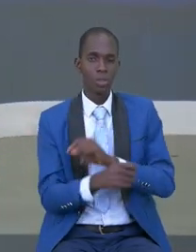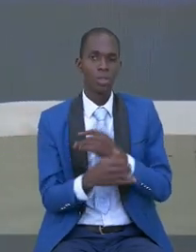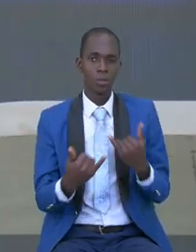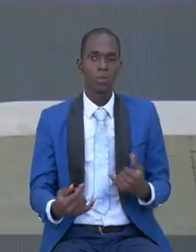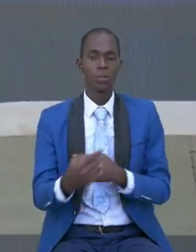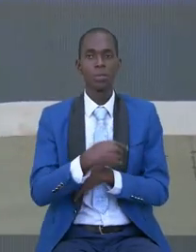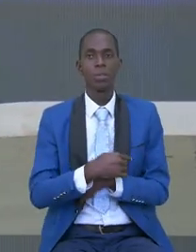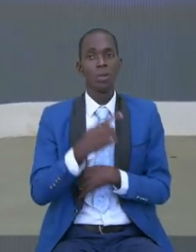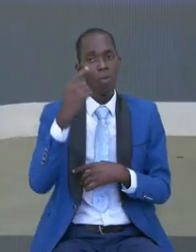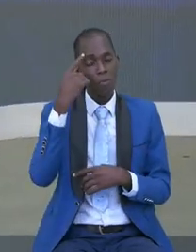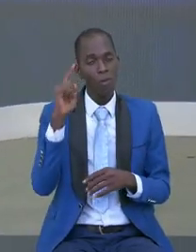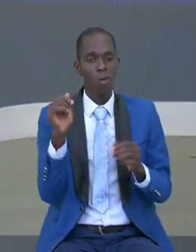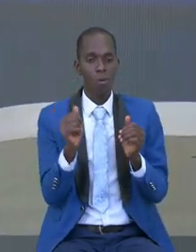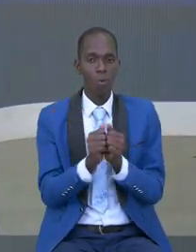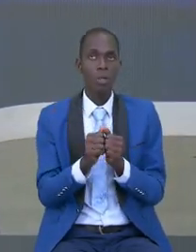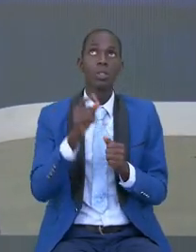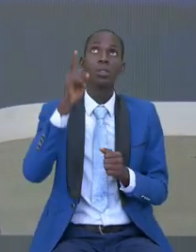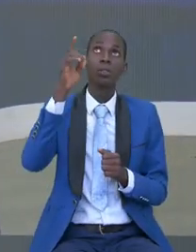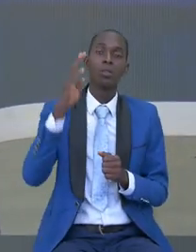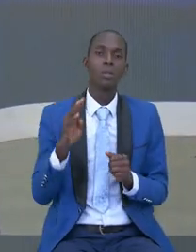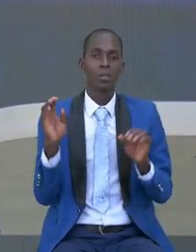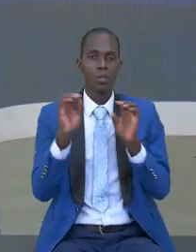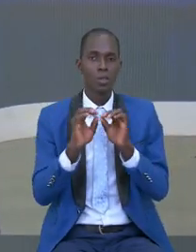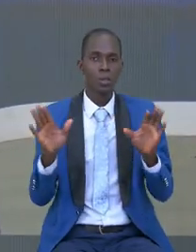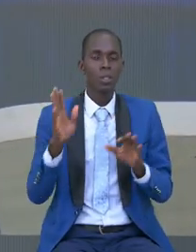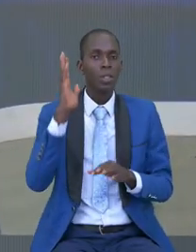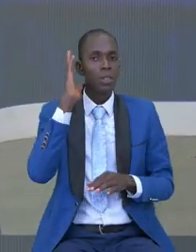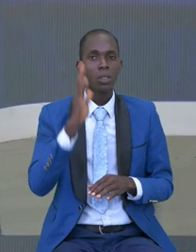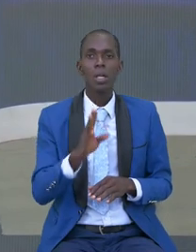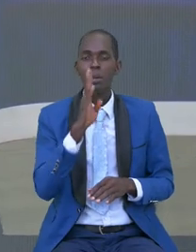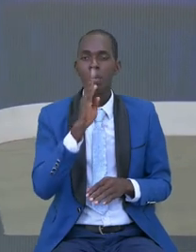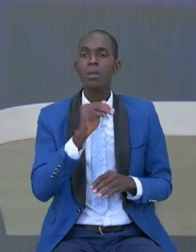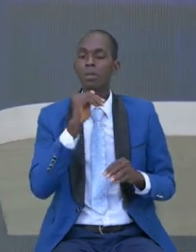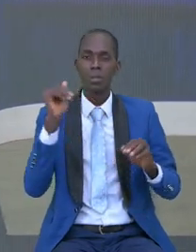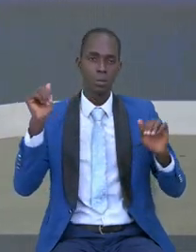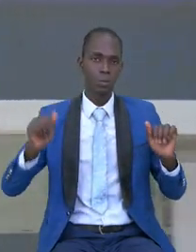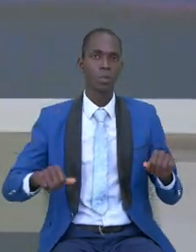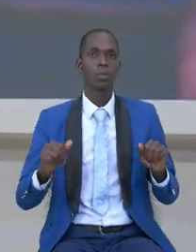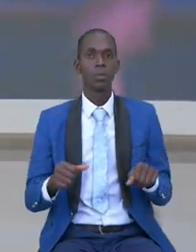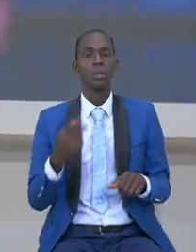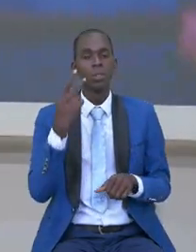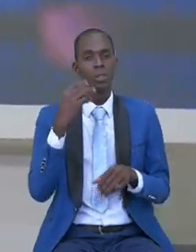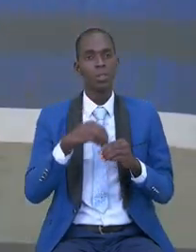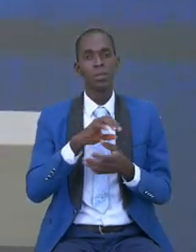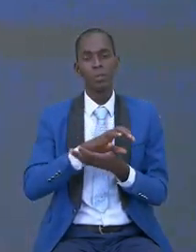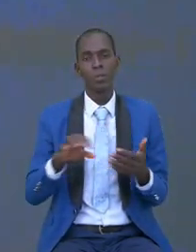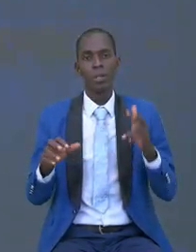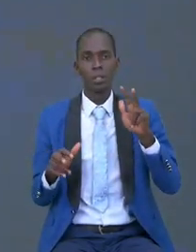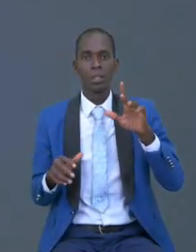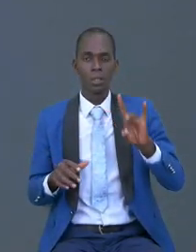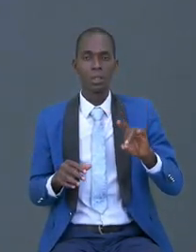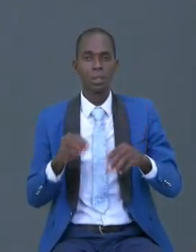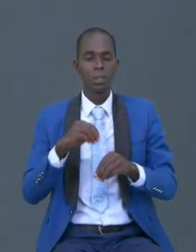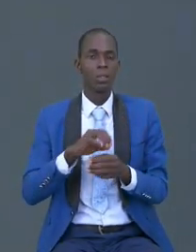For with God, nothing shall be impossible. Look at verse 38. In